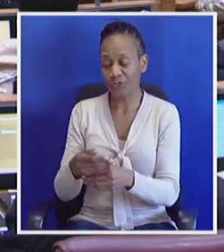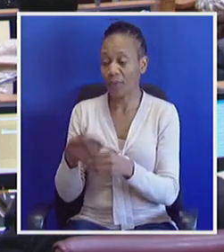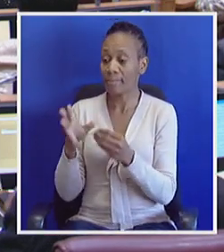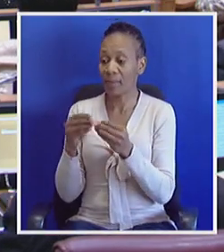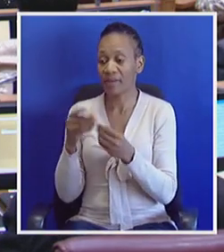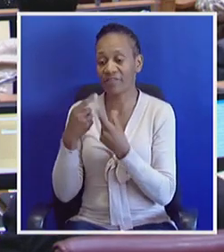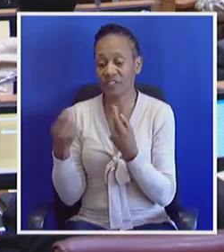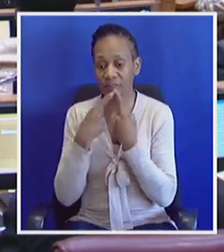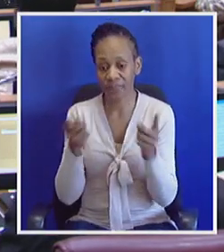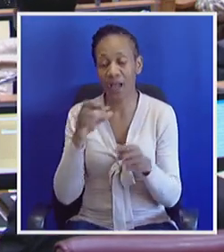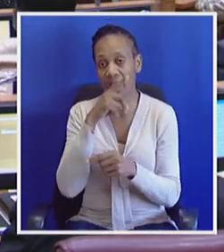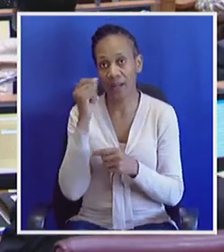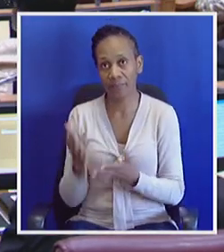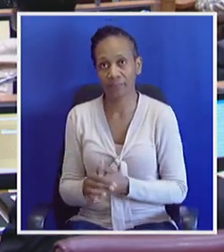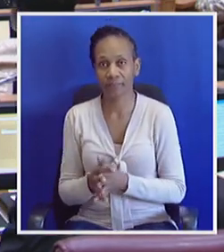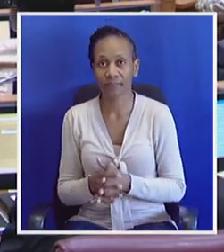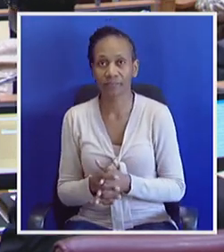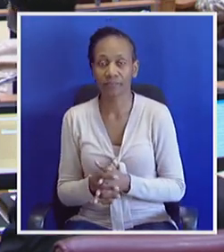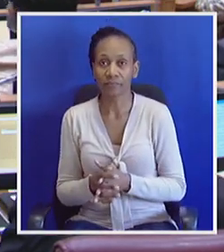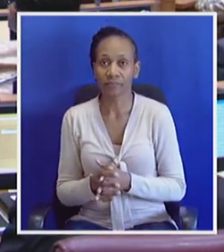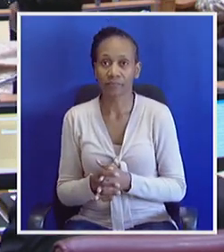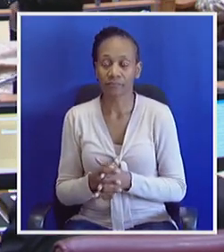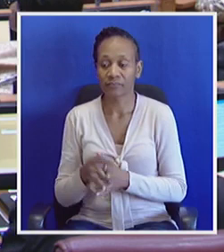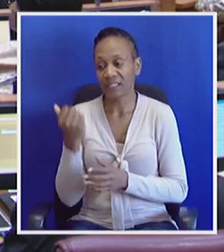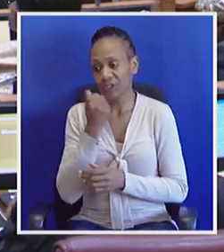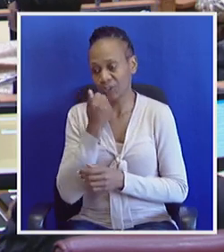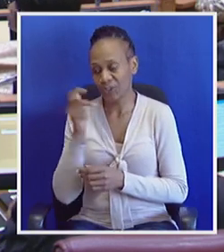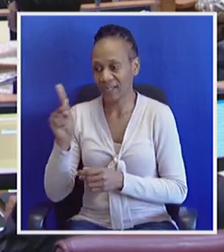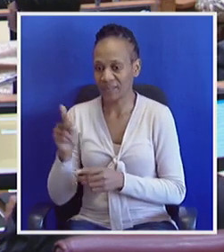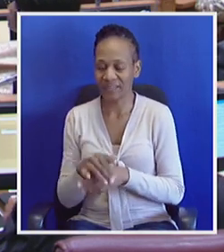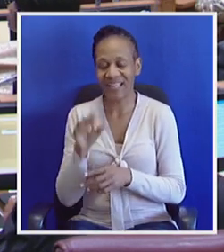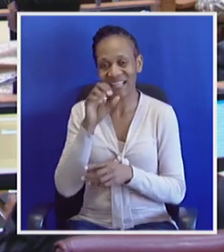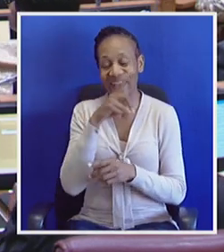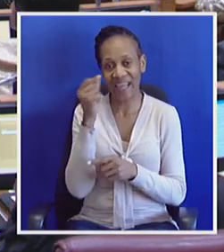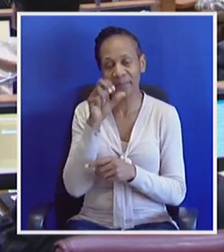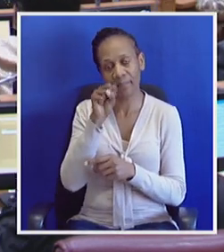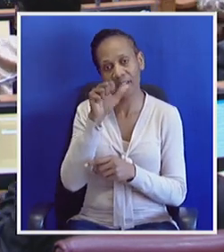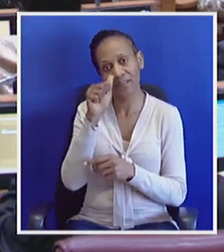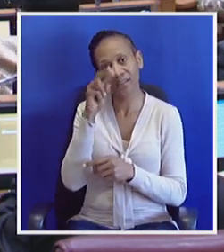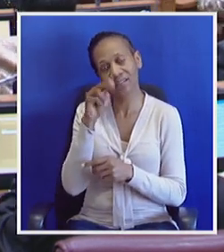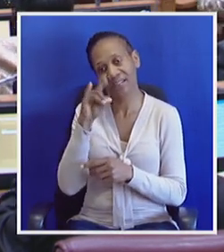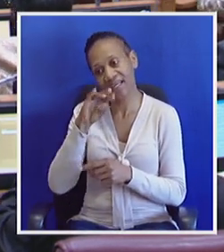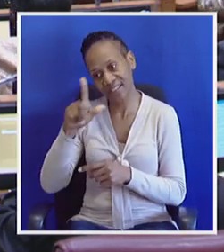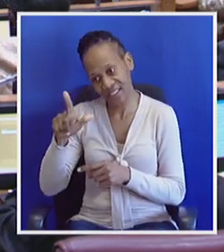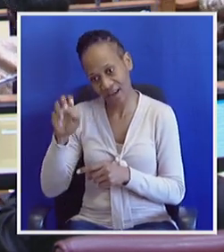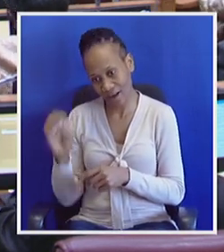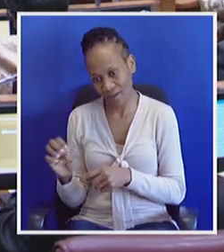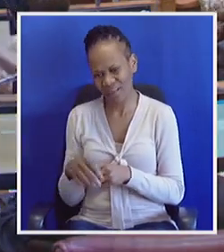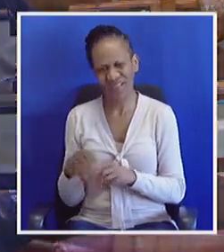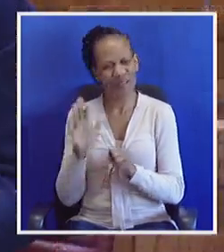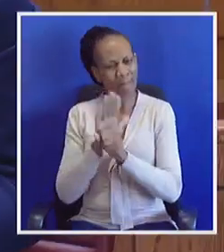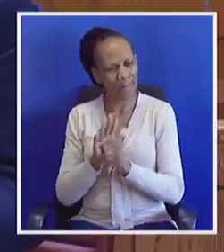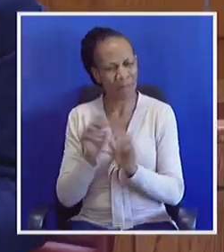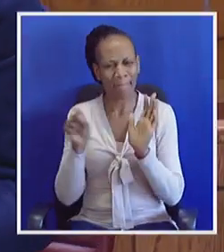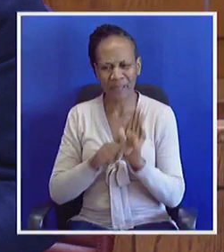you. My apologies, Mr. Kaula, Honorable Kaula. Dr. Sandile Buthelezi is a controversial and a questionable past. Various allegations